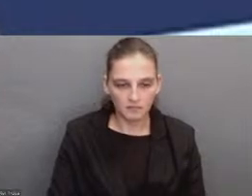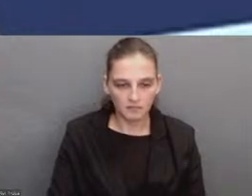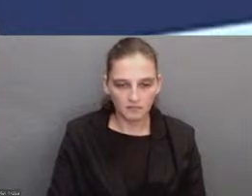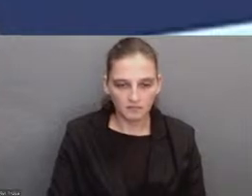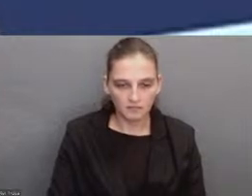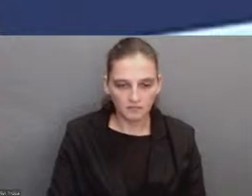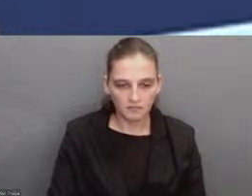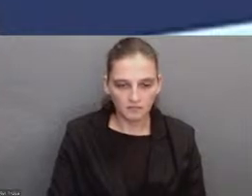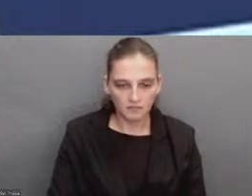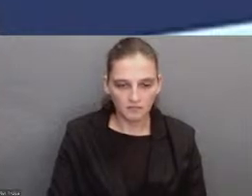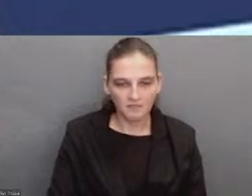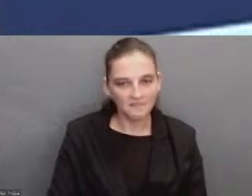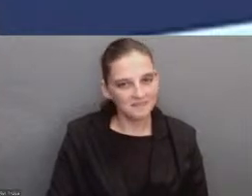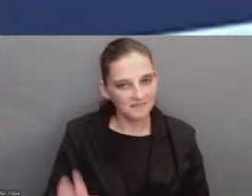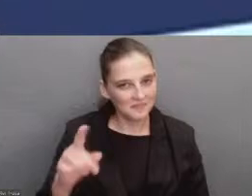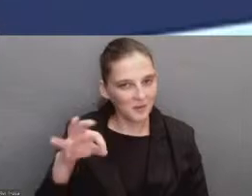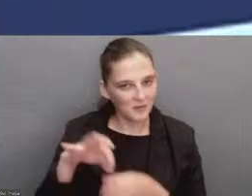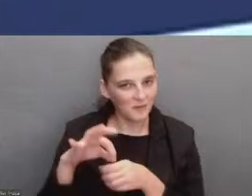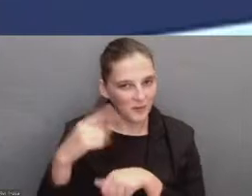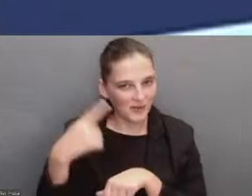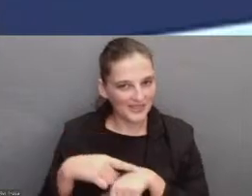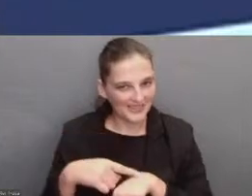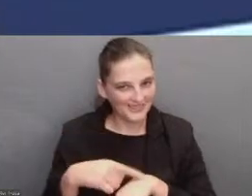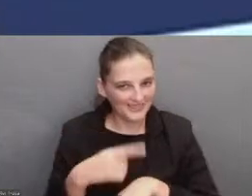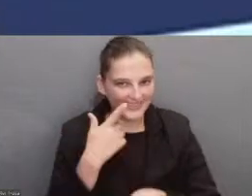You can only vote once.